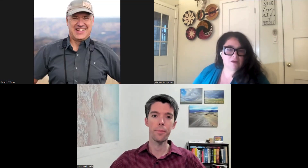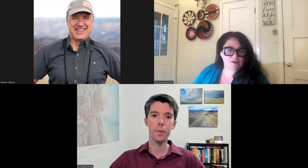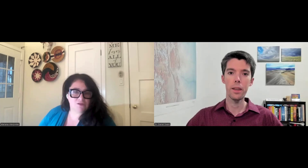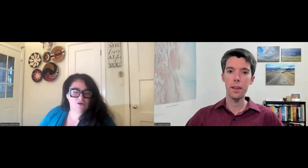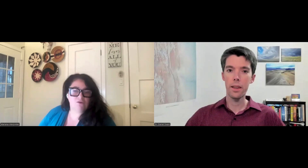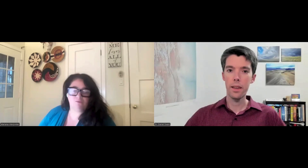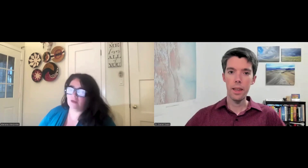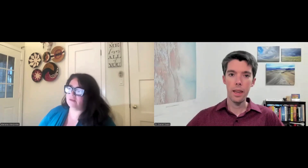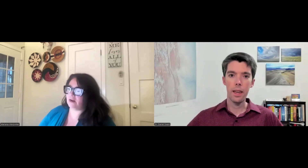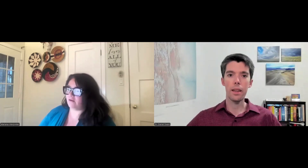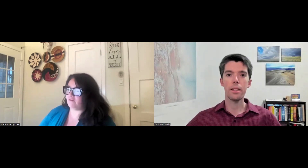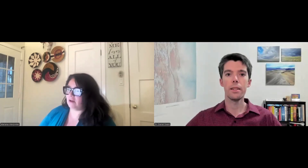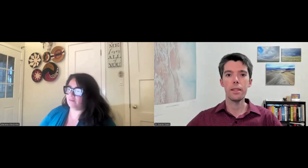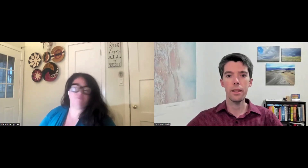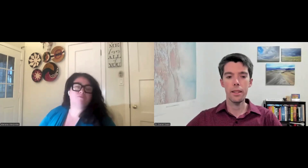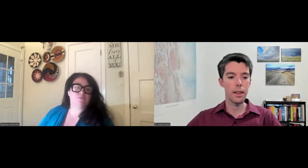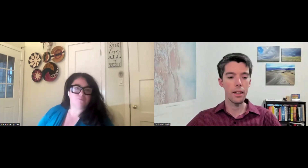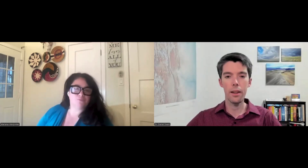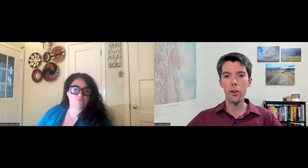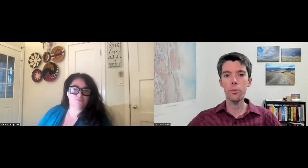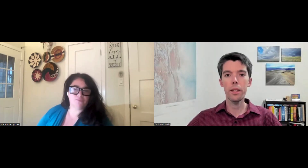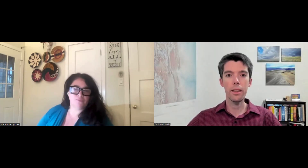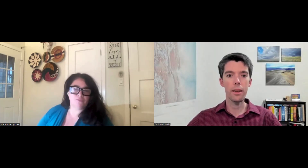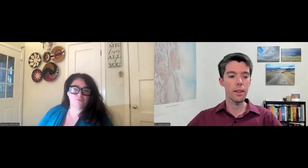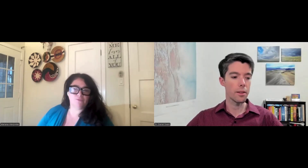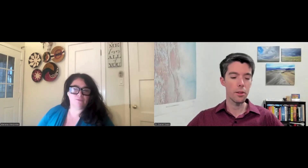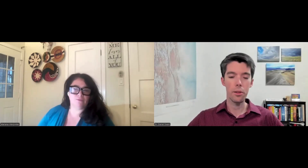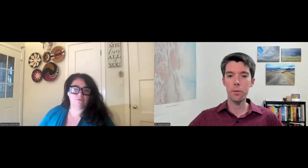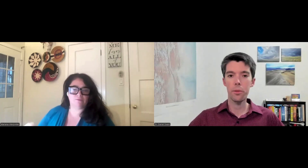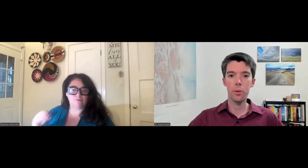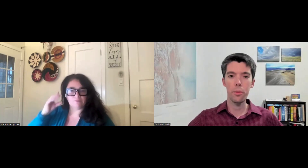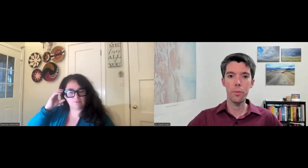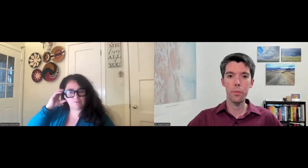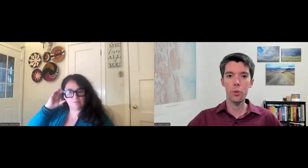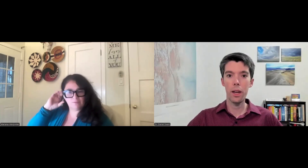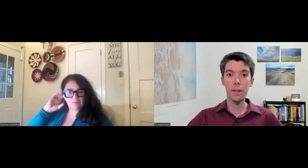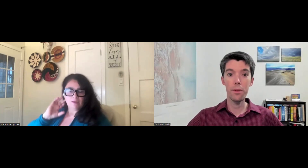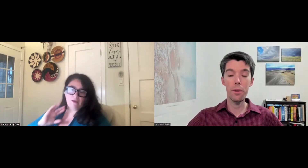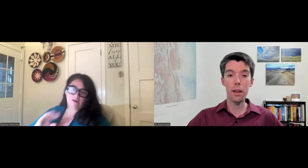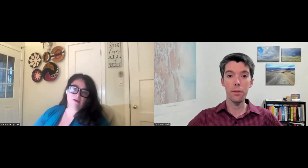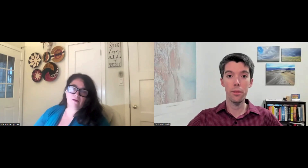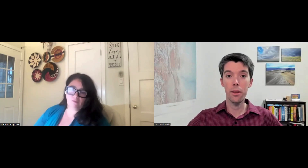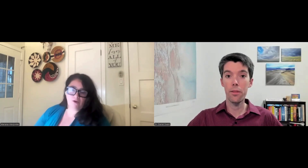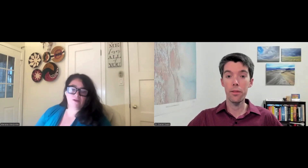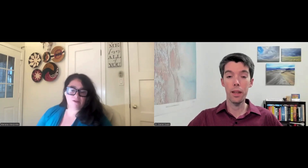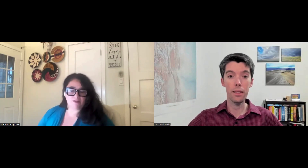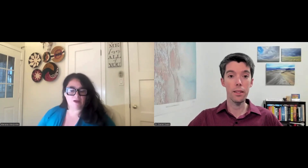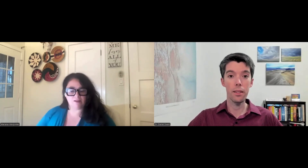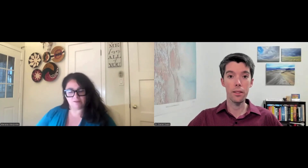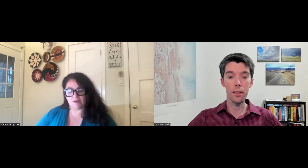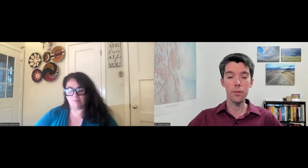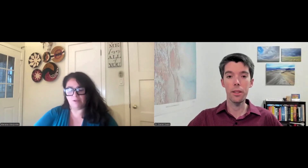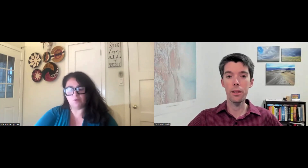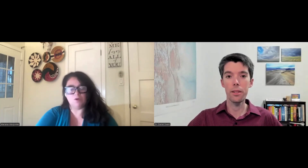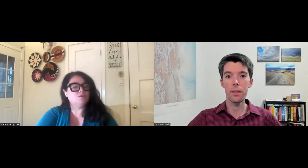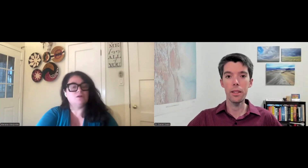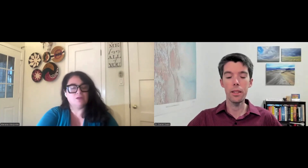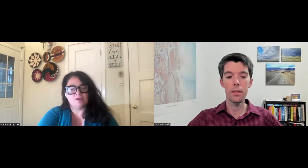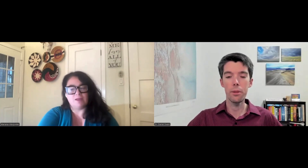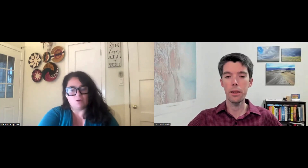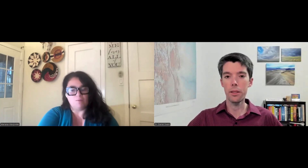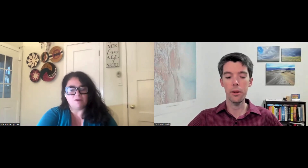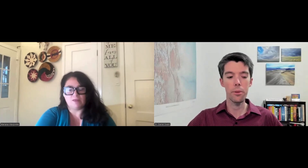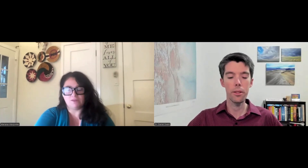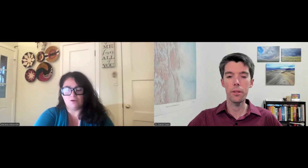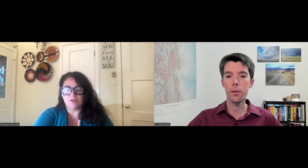Rafael. And I'll be trying to be mindful of the fact that this conversation